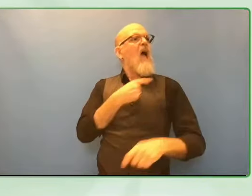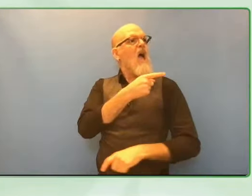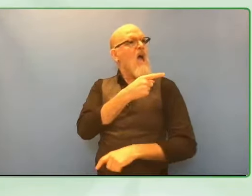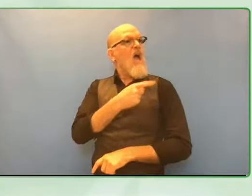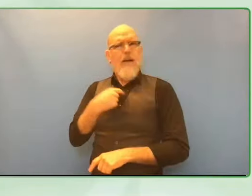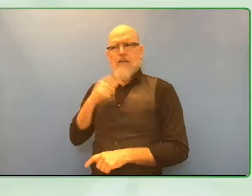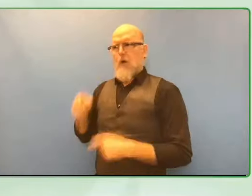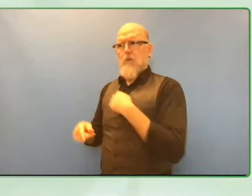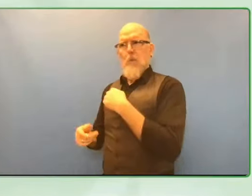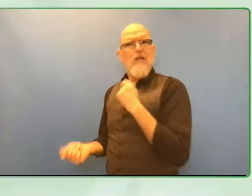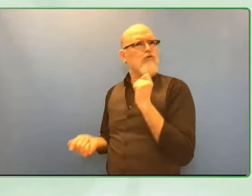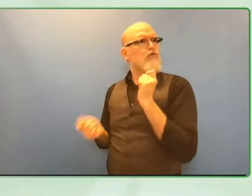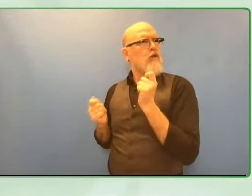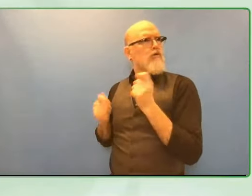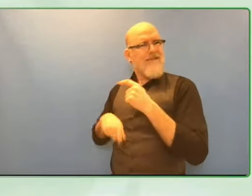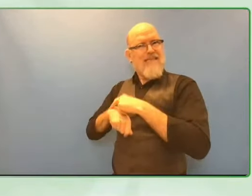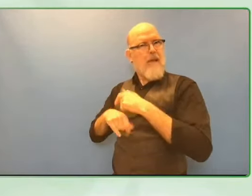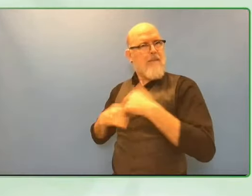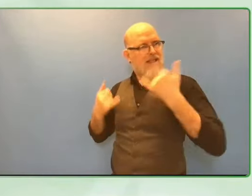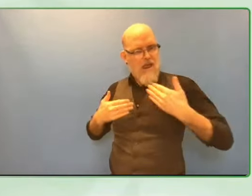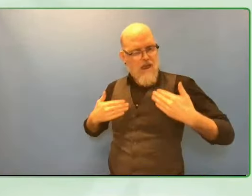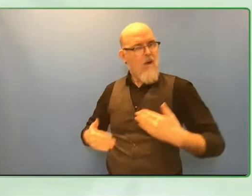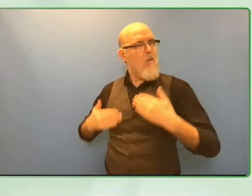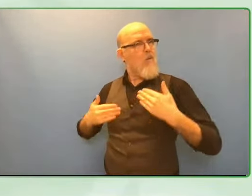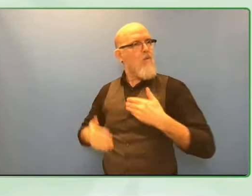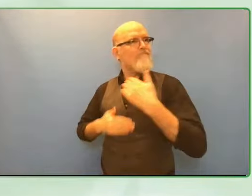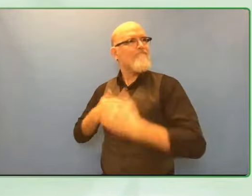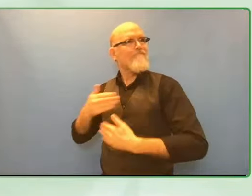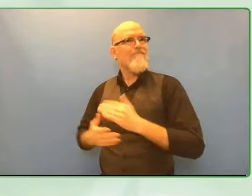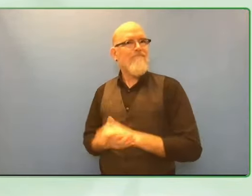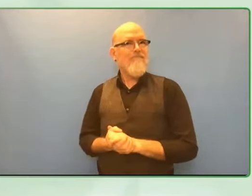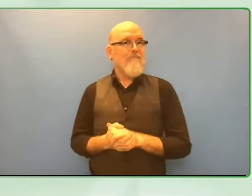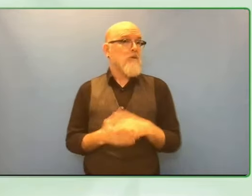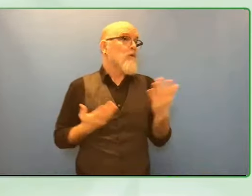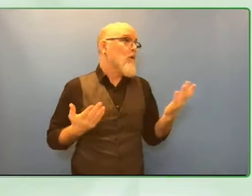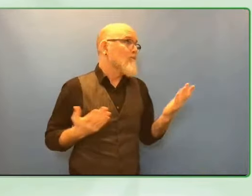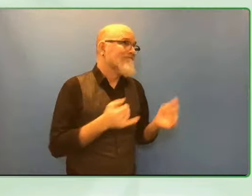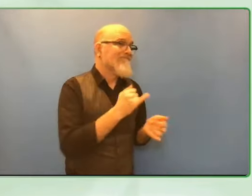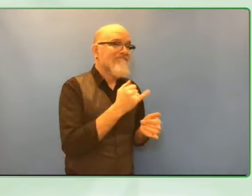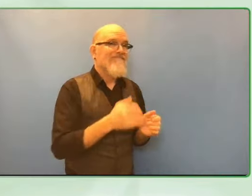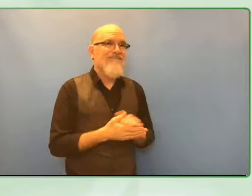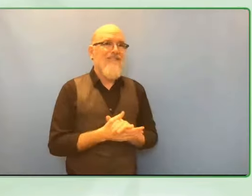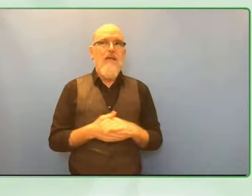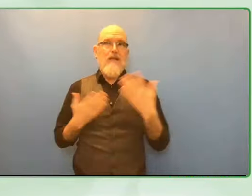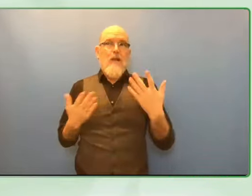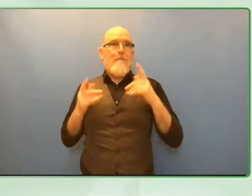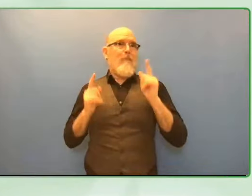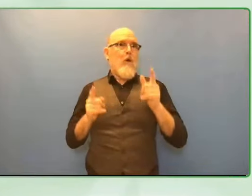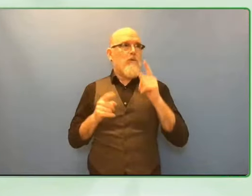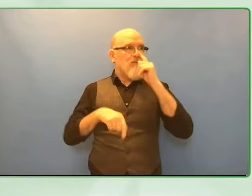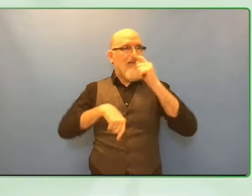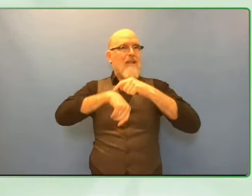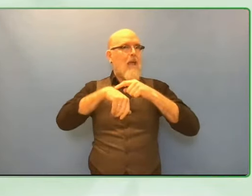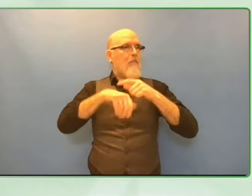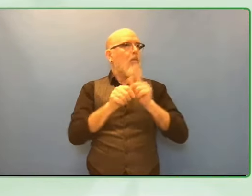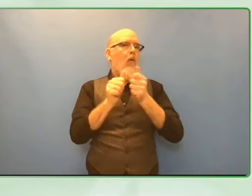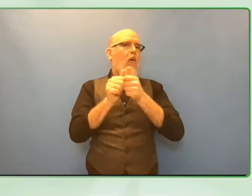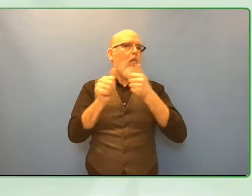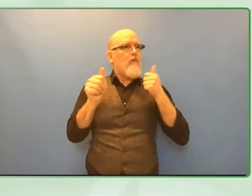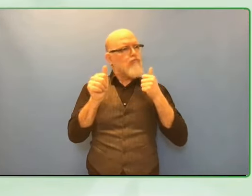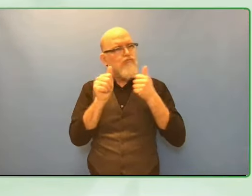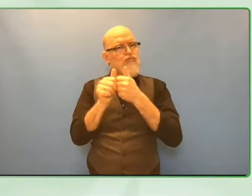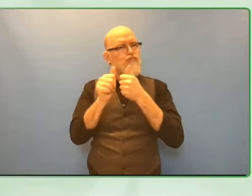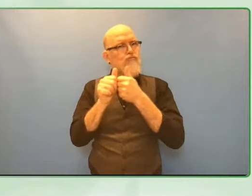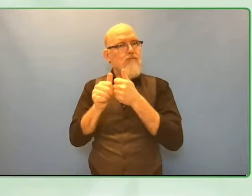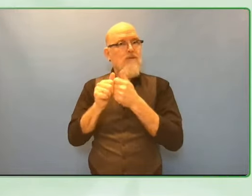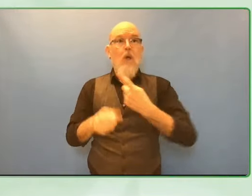and so on. So, yeah, it's continuous learning on many, many levels. Yeah, I can imagine. Otherwise, you